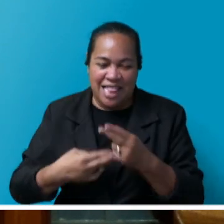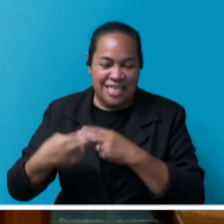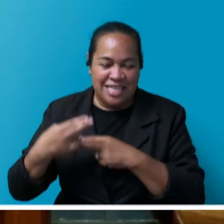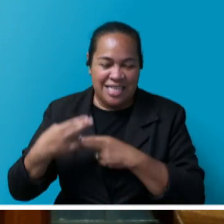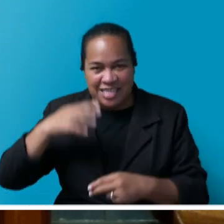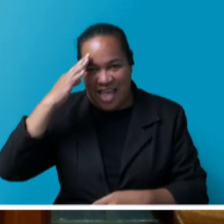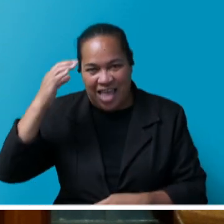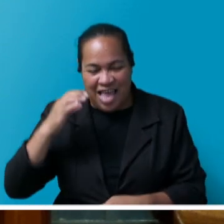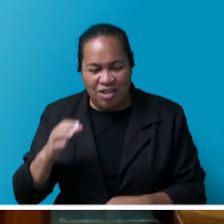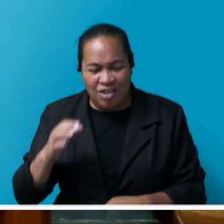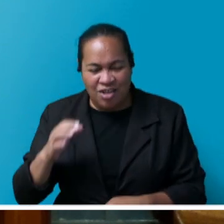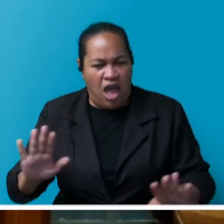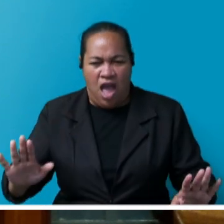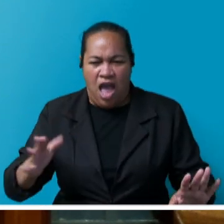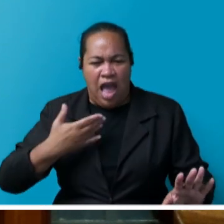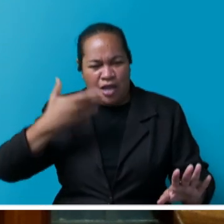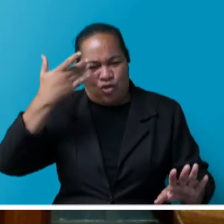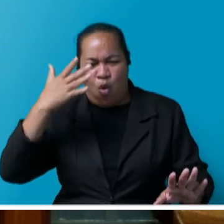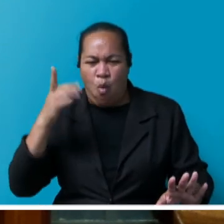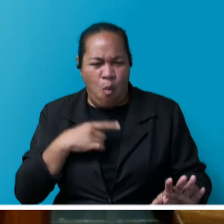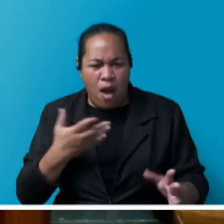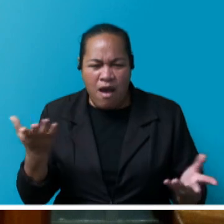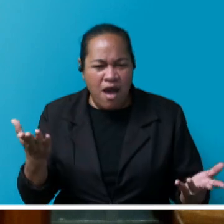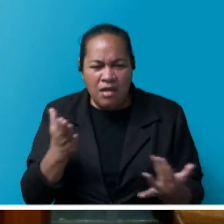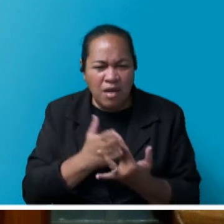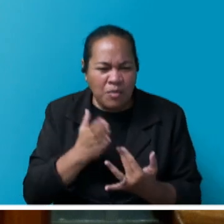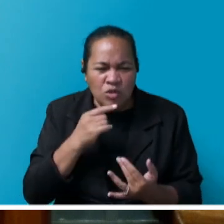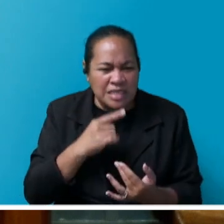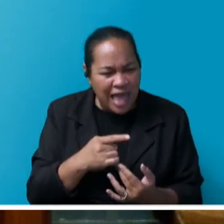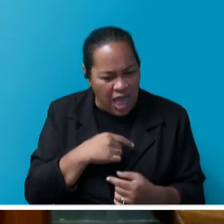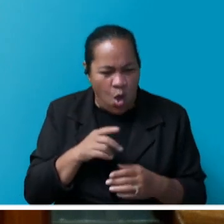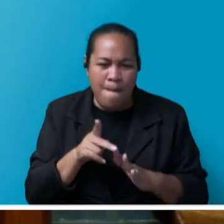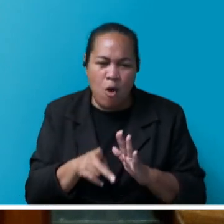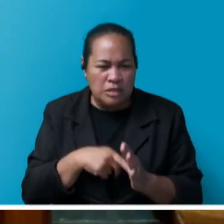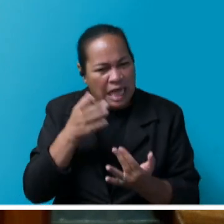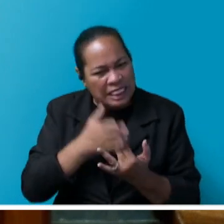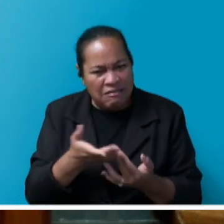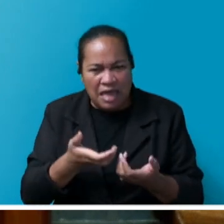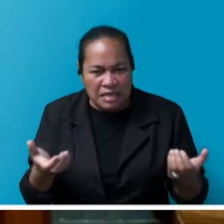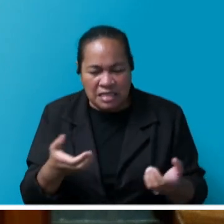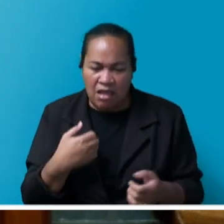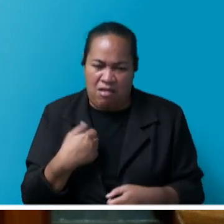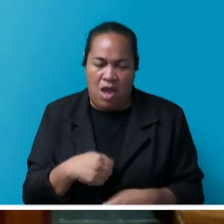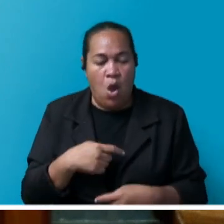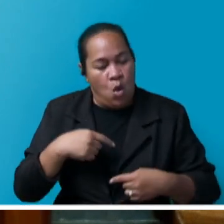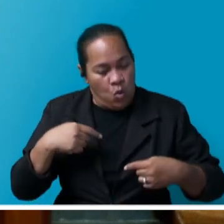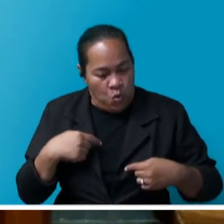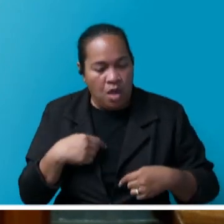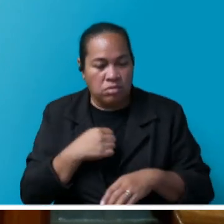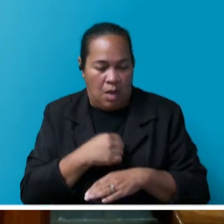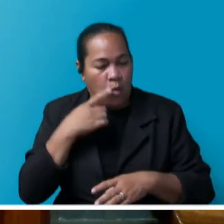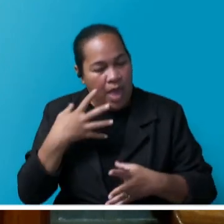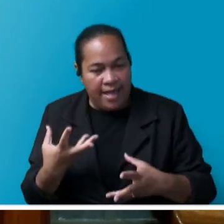So I don't know where the divisive policy is coming from. The reality is that we are a very